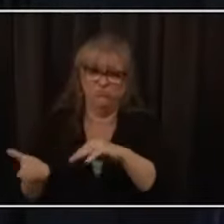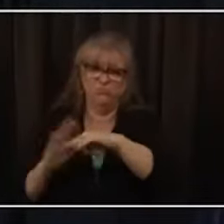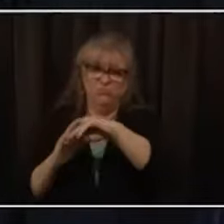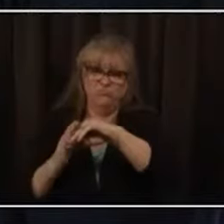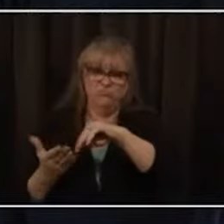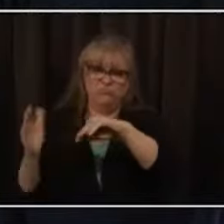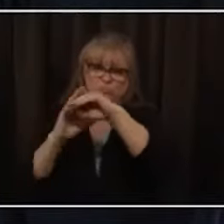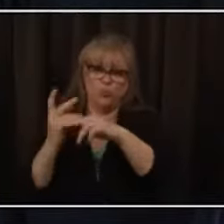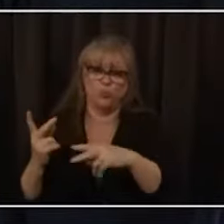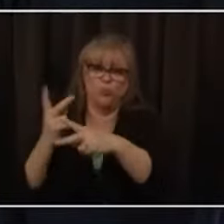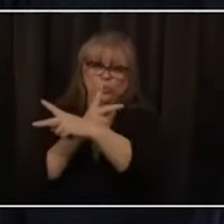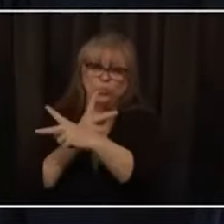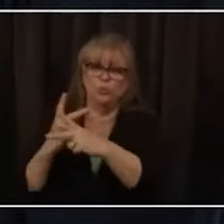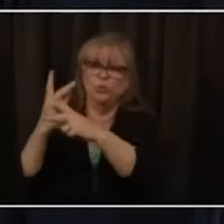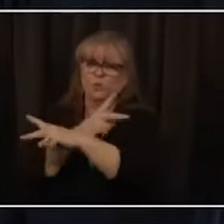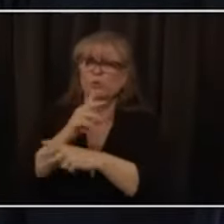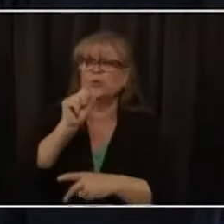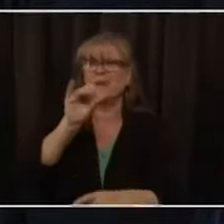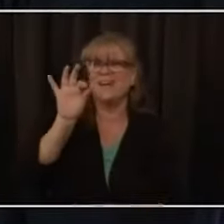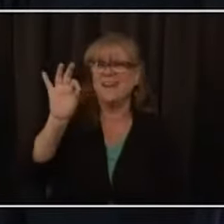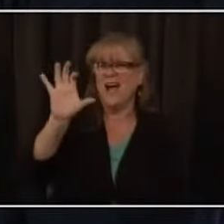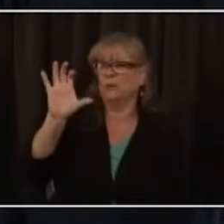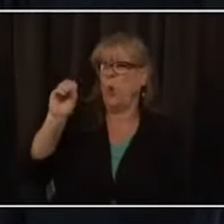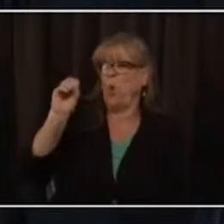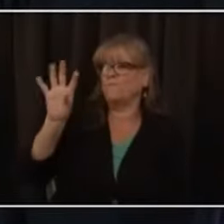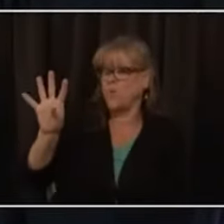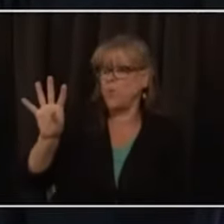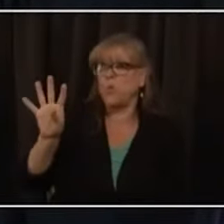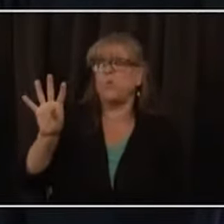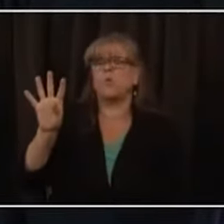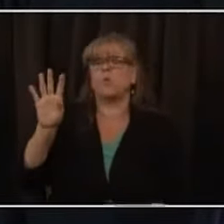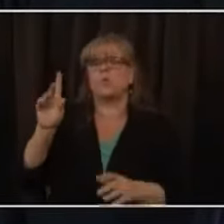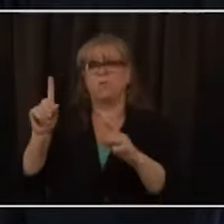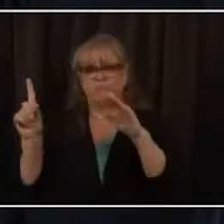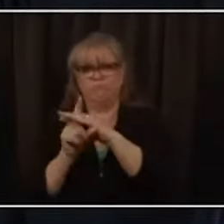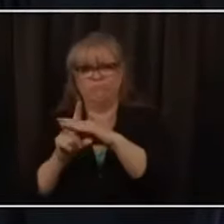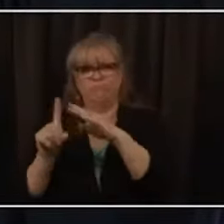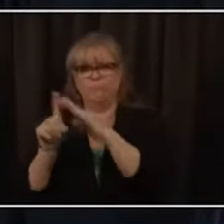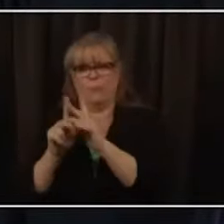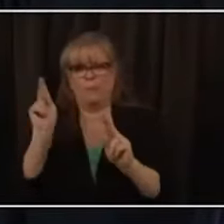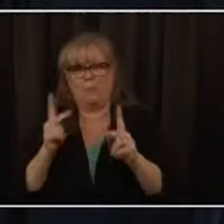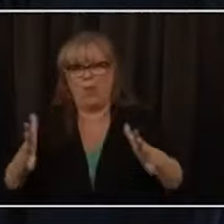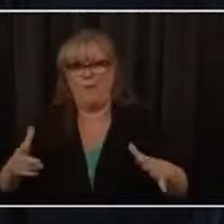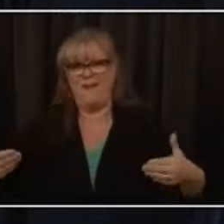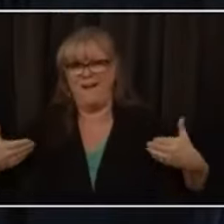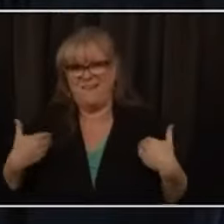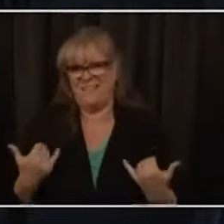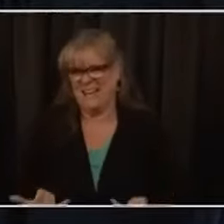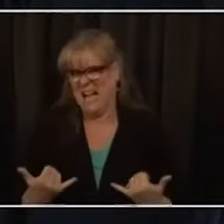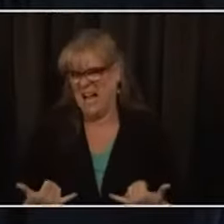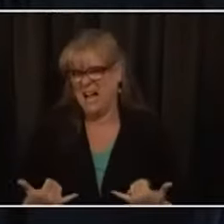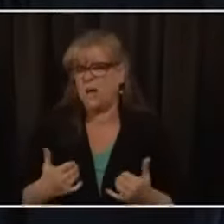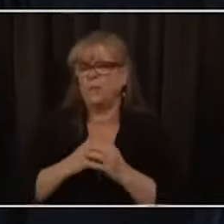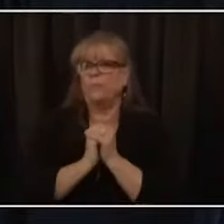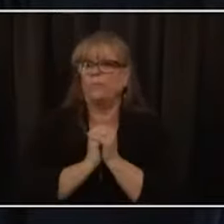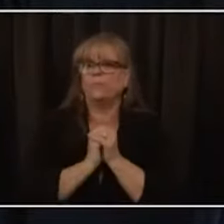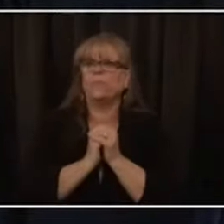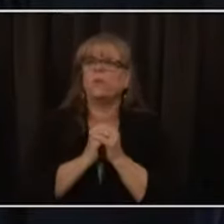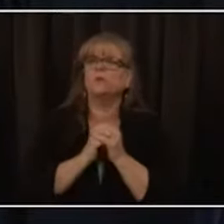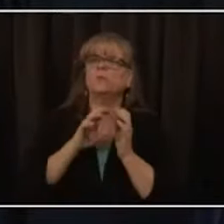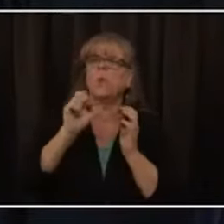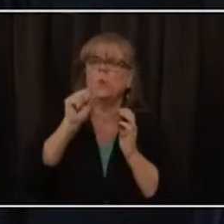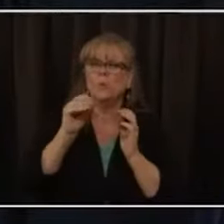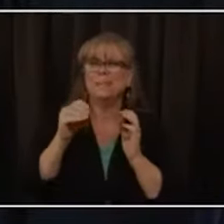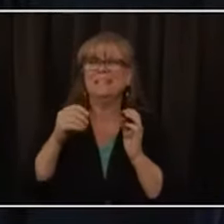positive cases yesterday. That's out of 19,231 people tested. So we had a